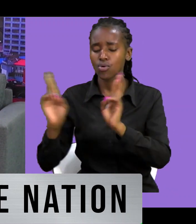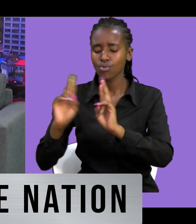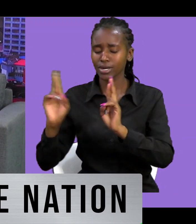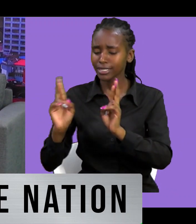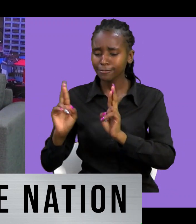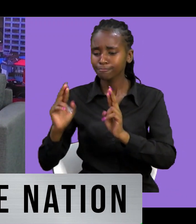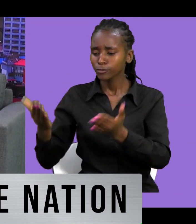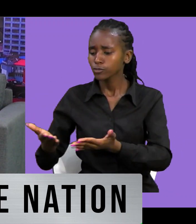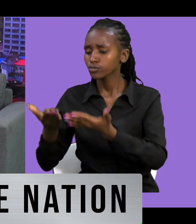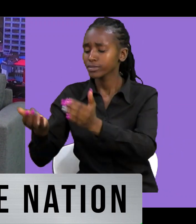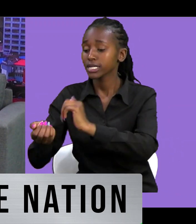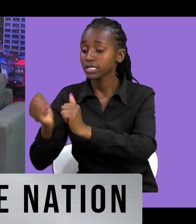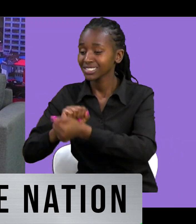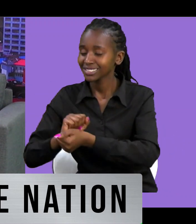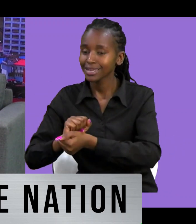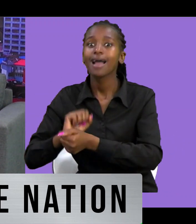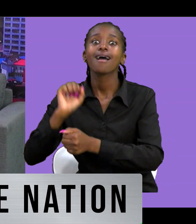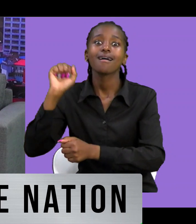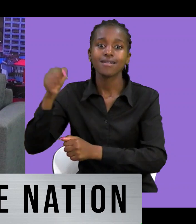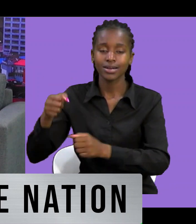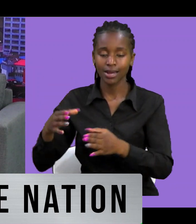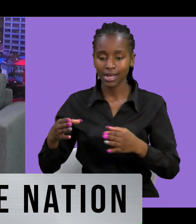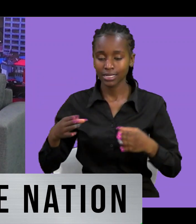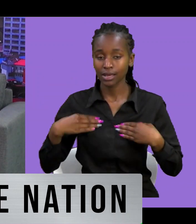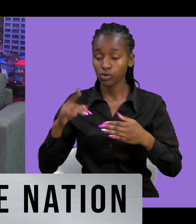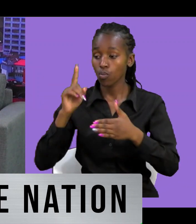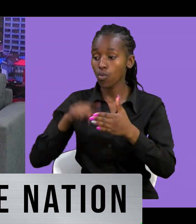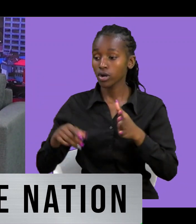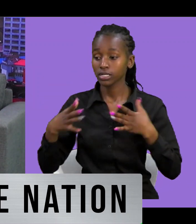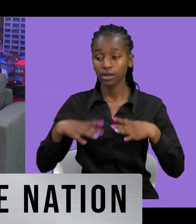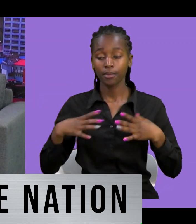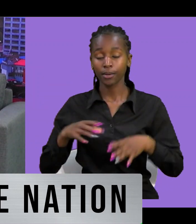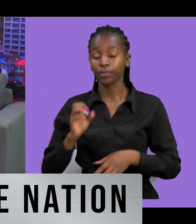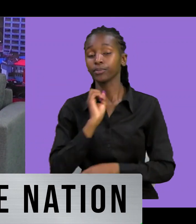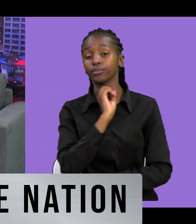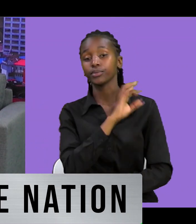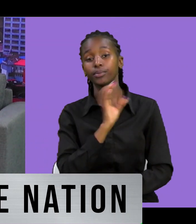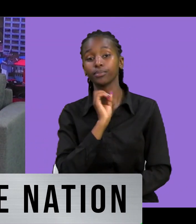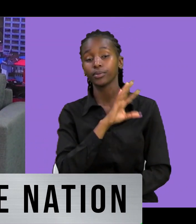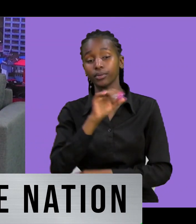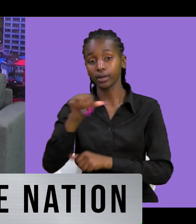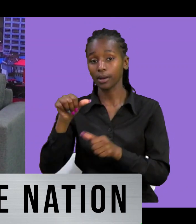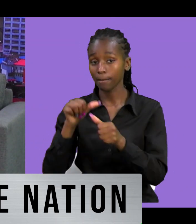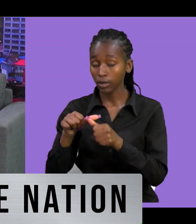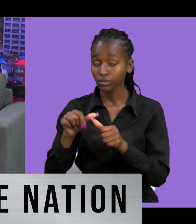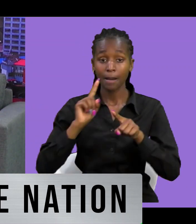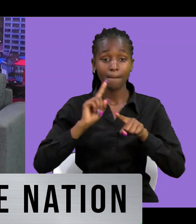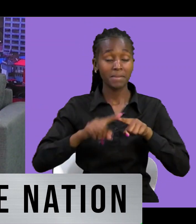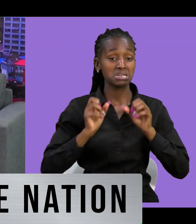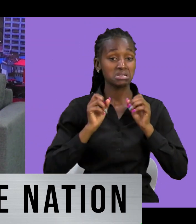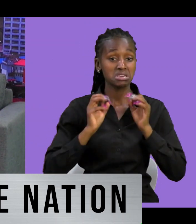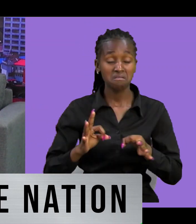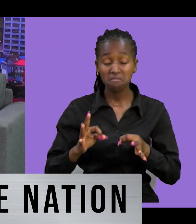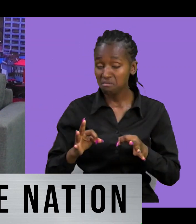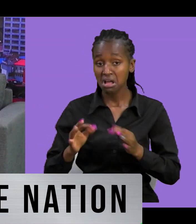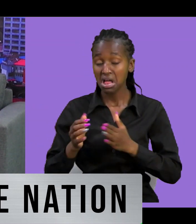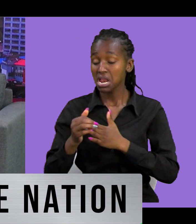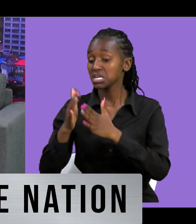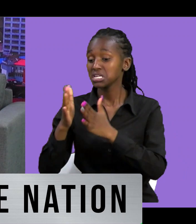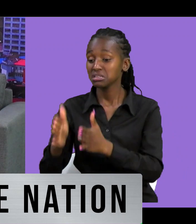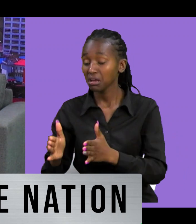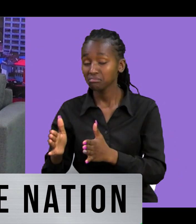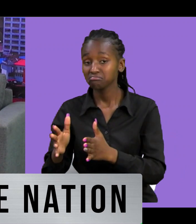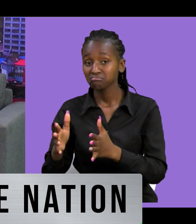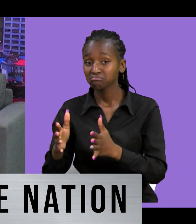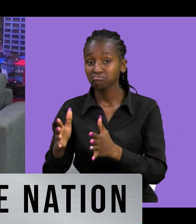or she will implement what the people have said in a public participation. But if the leader is biased on